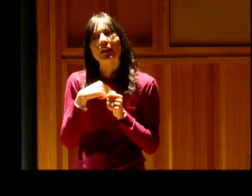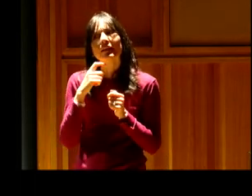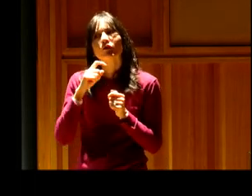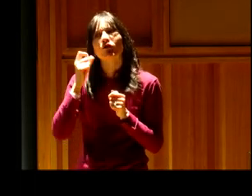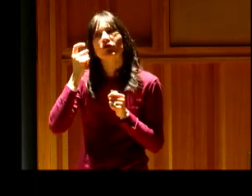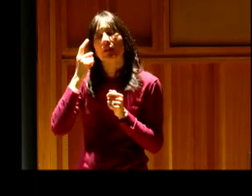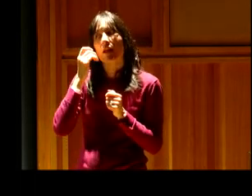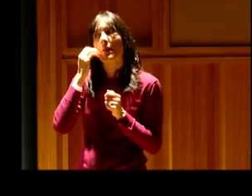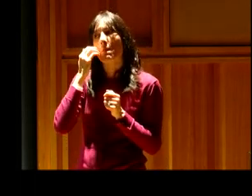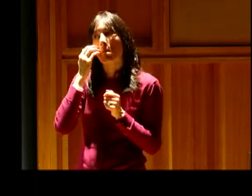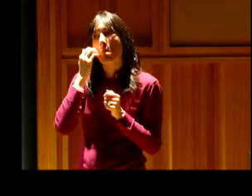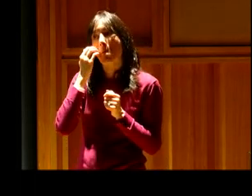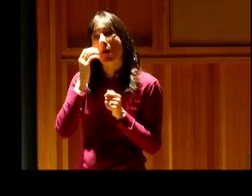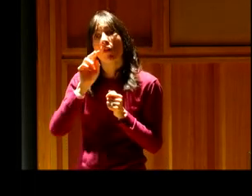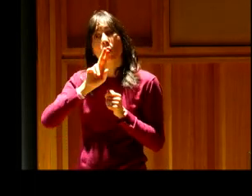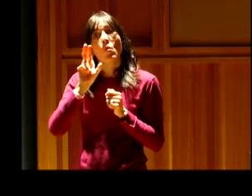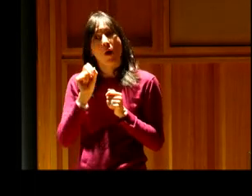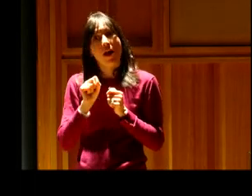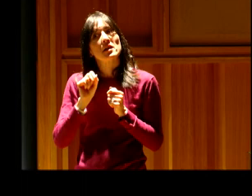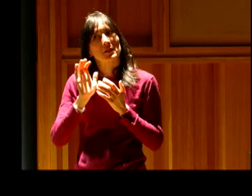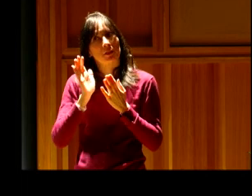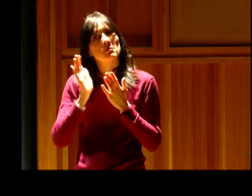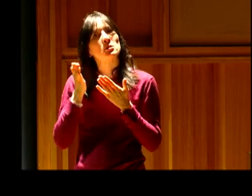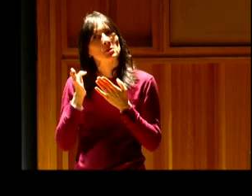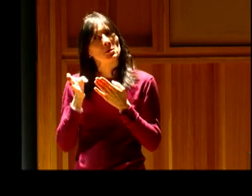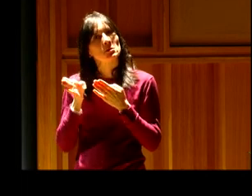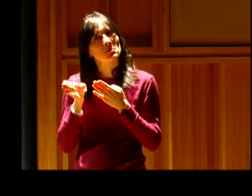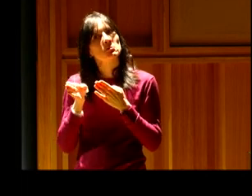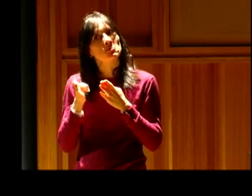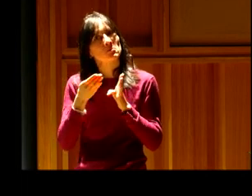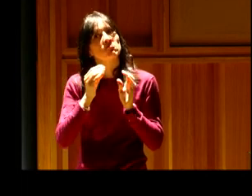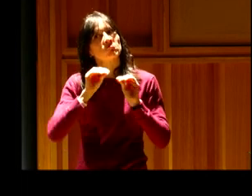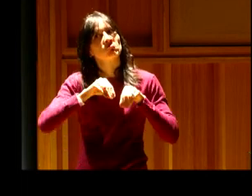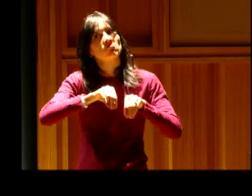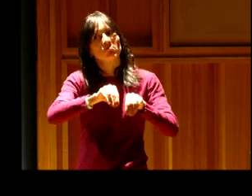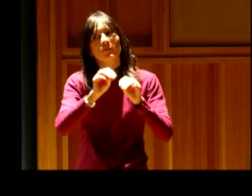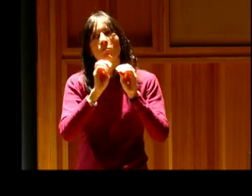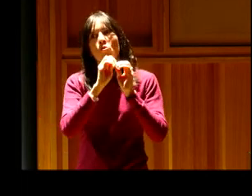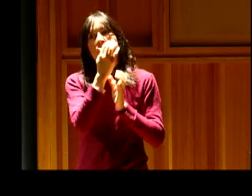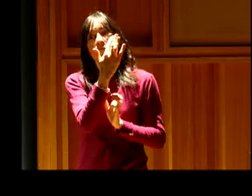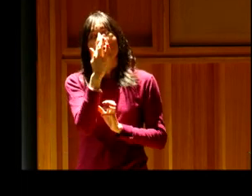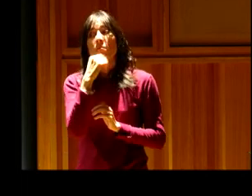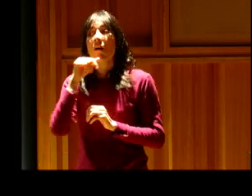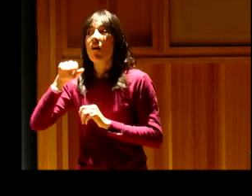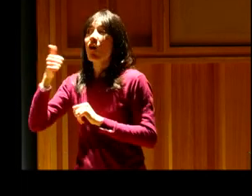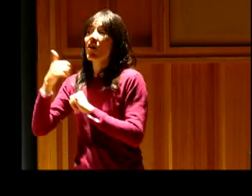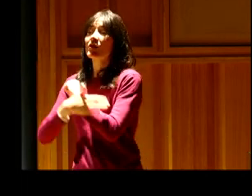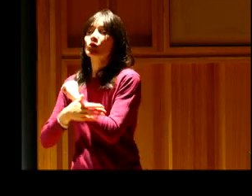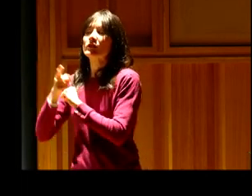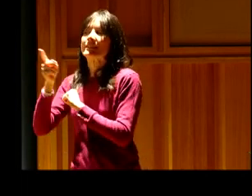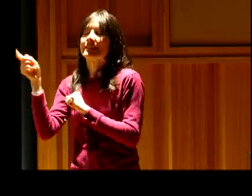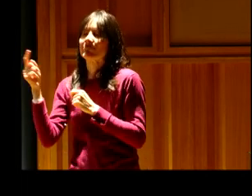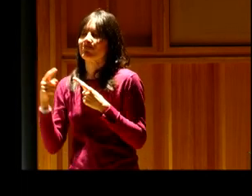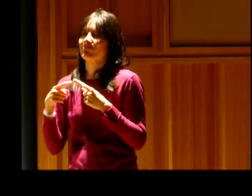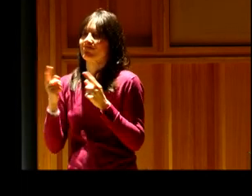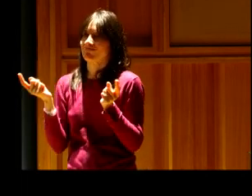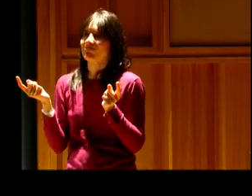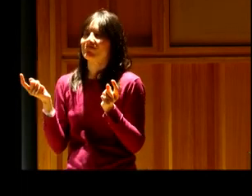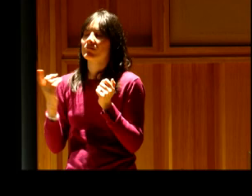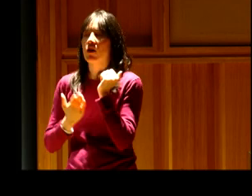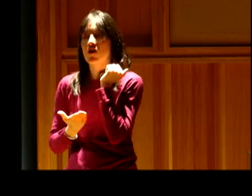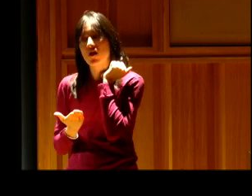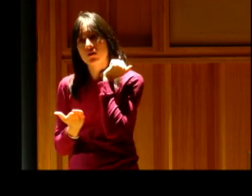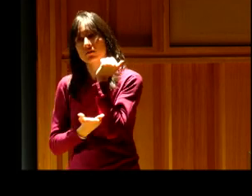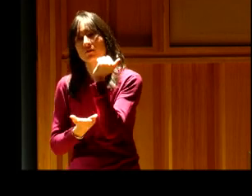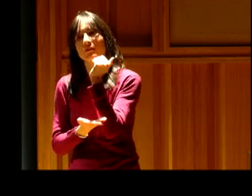trend line here is not towards increasing forests. It's actually, unfortunately, the opposite. We're cutting